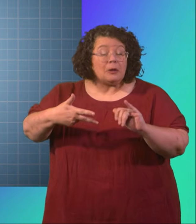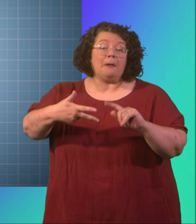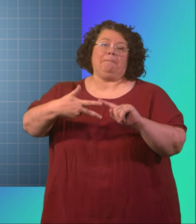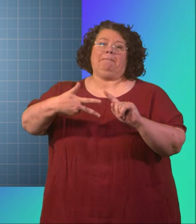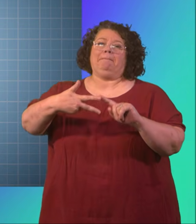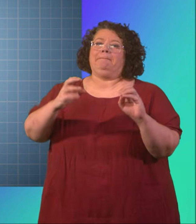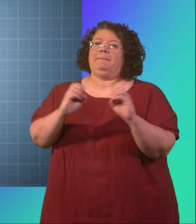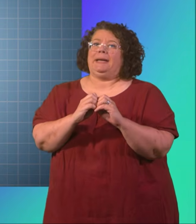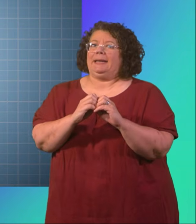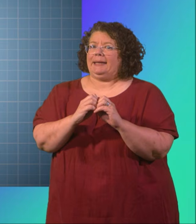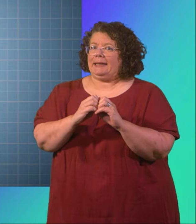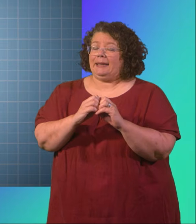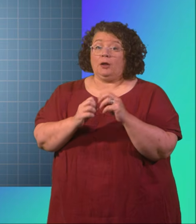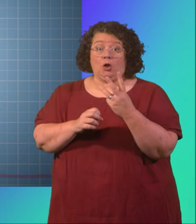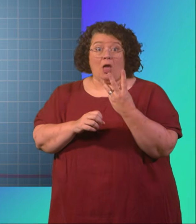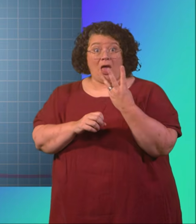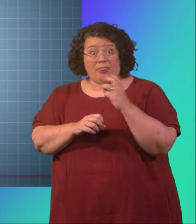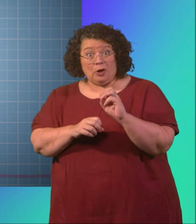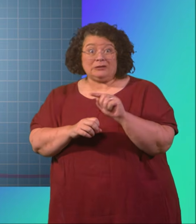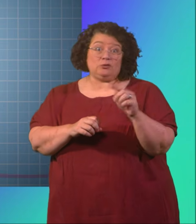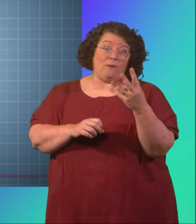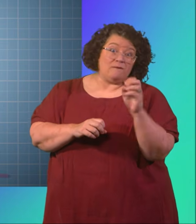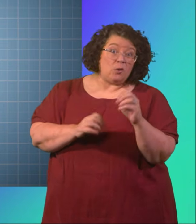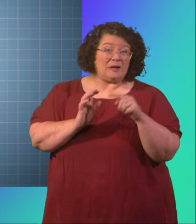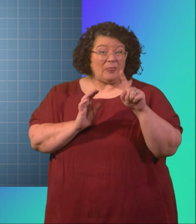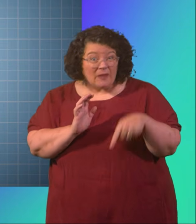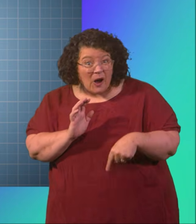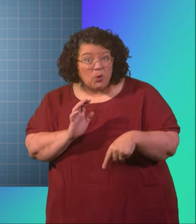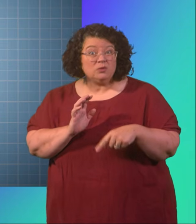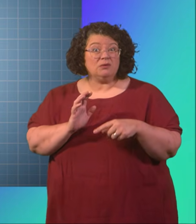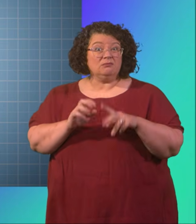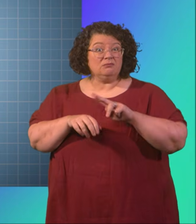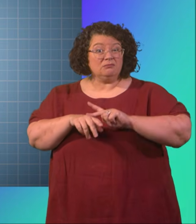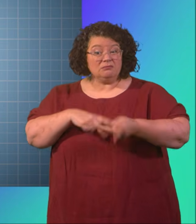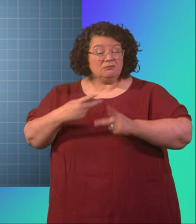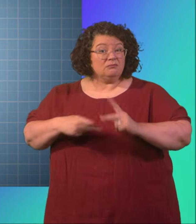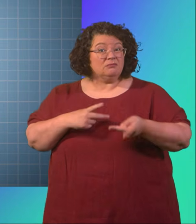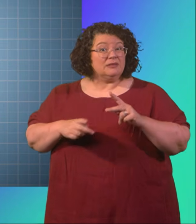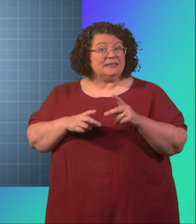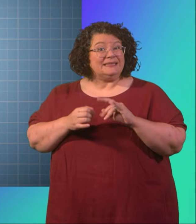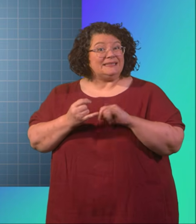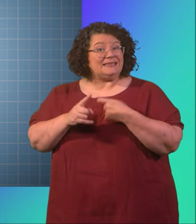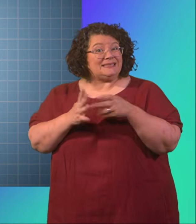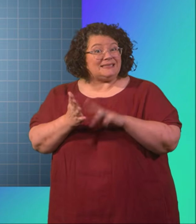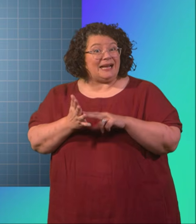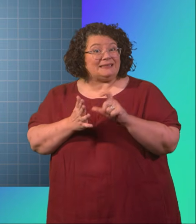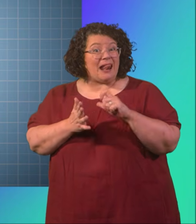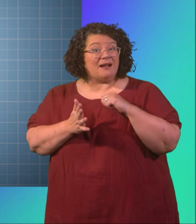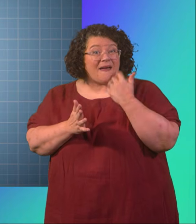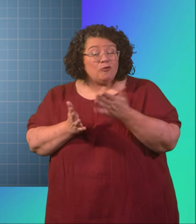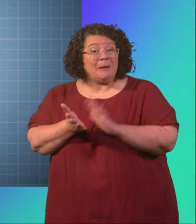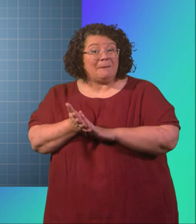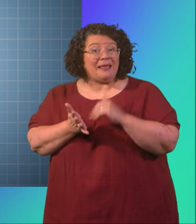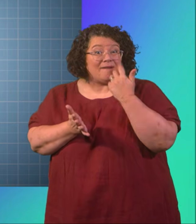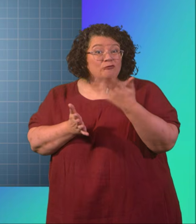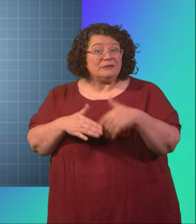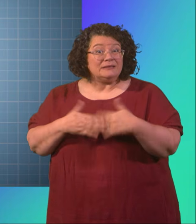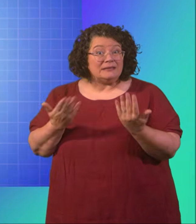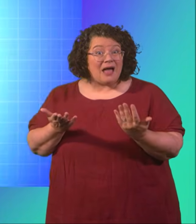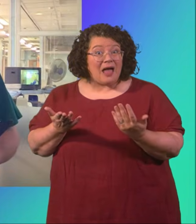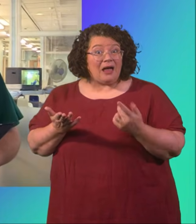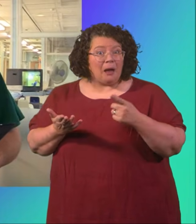to 40,000 dead skin cells every minute of every day. But don't worry, your body continually makes new ones